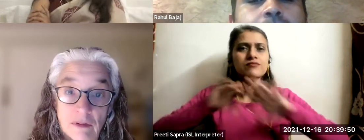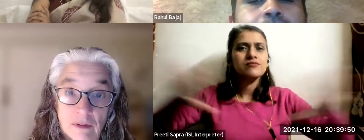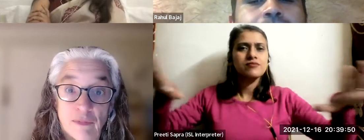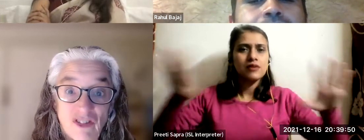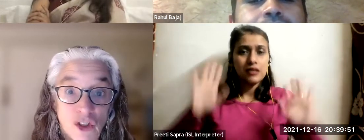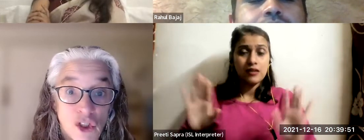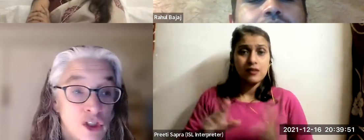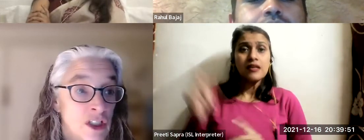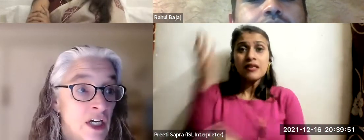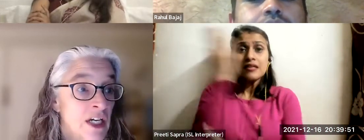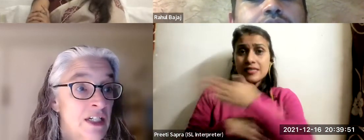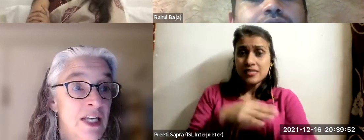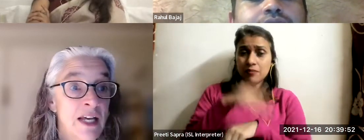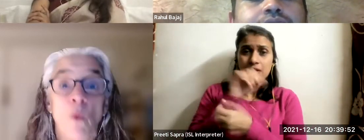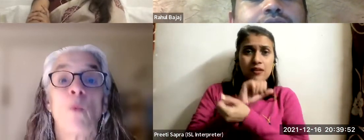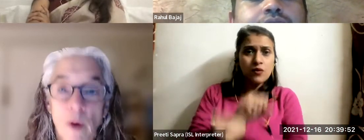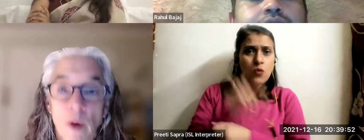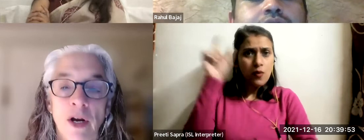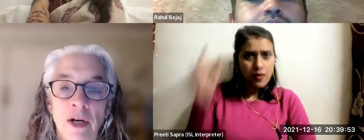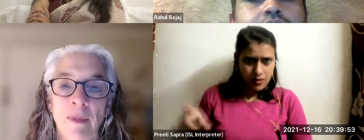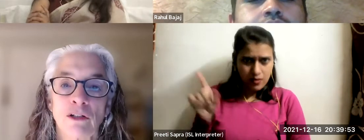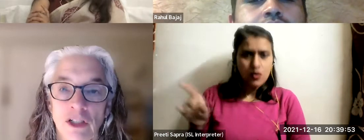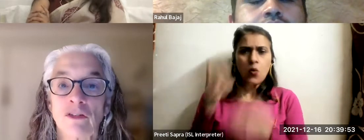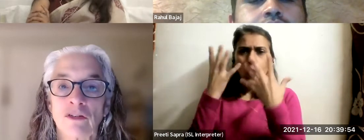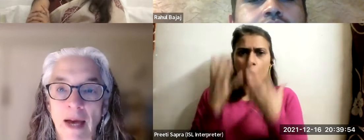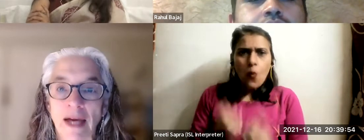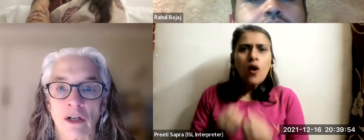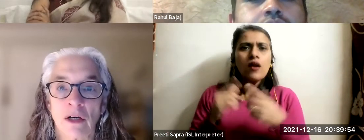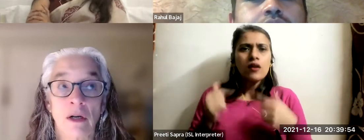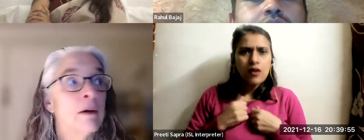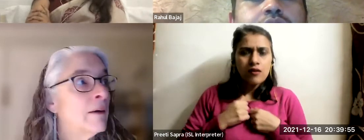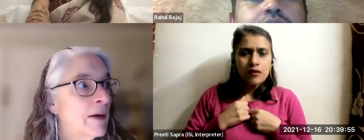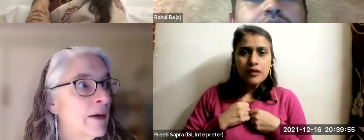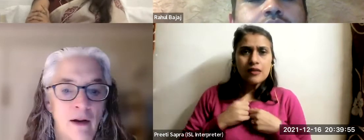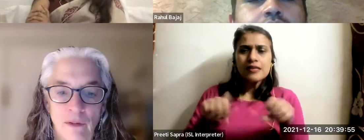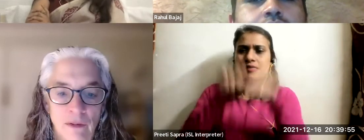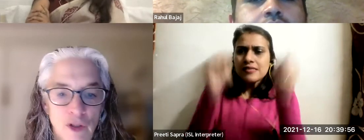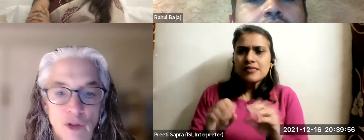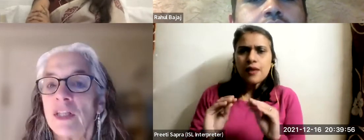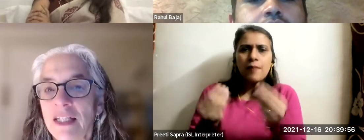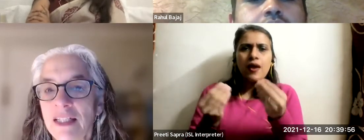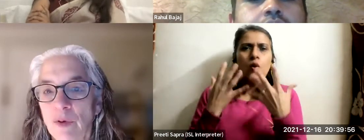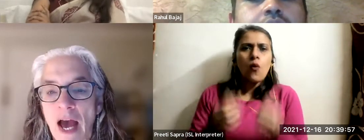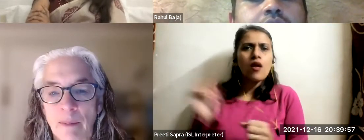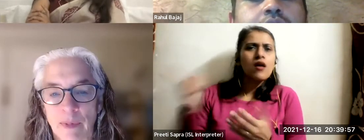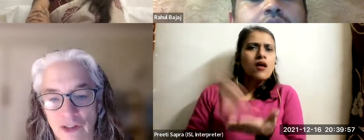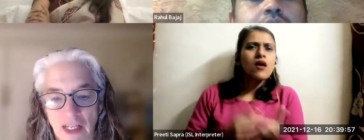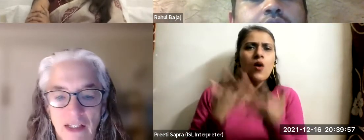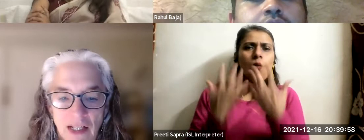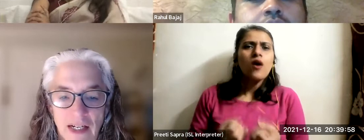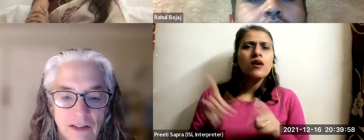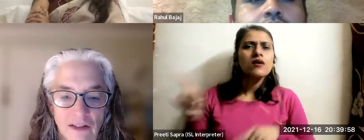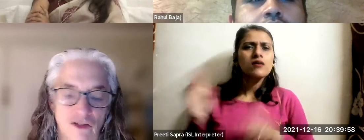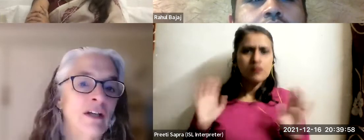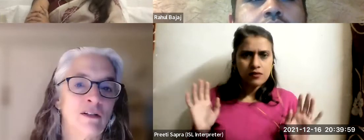disabled prisoners to say, we want to make our jail system better. Now, you wouldn't think that would happen. You'd